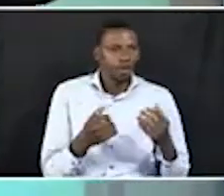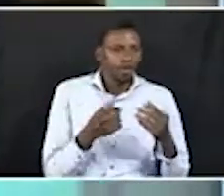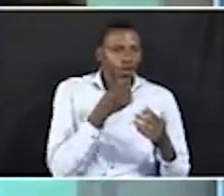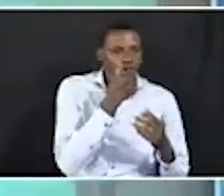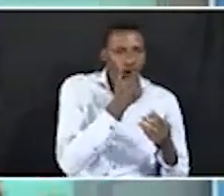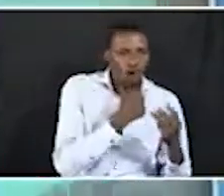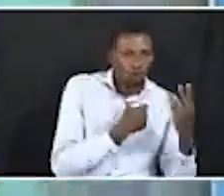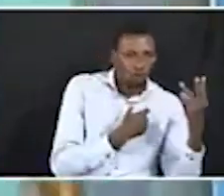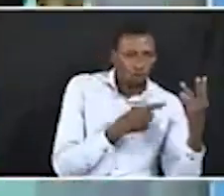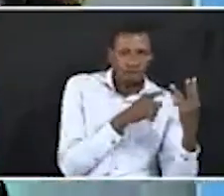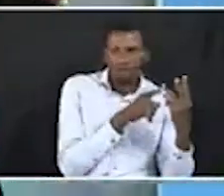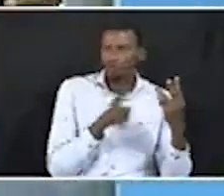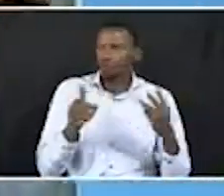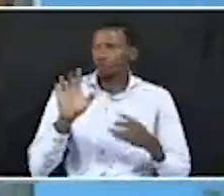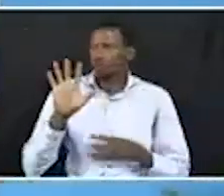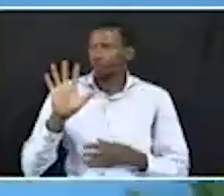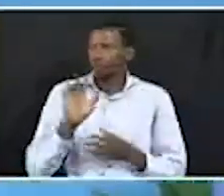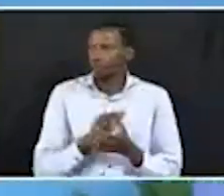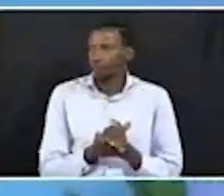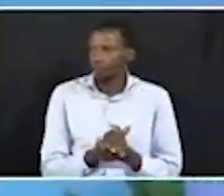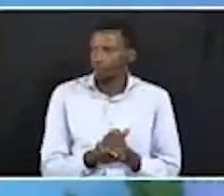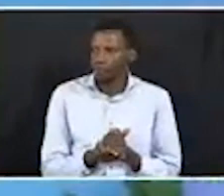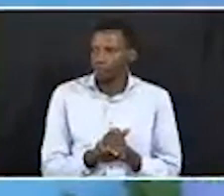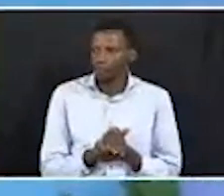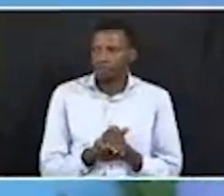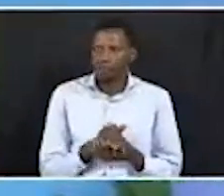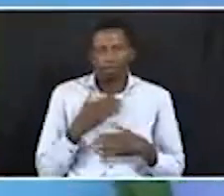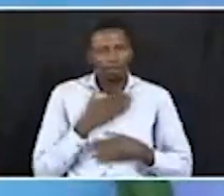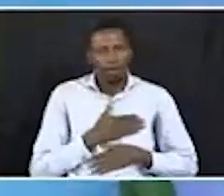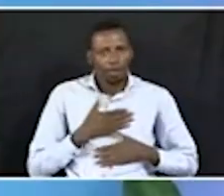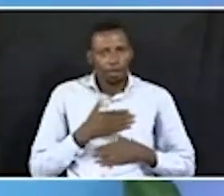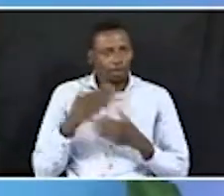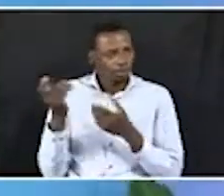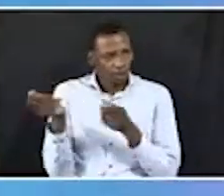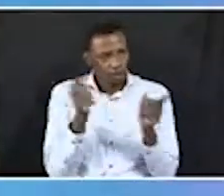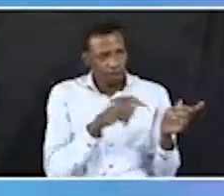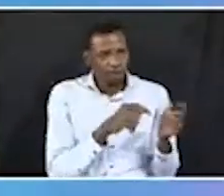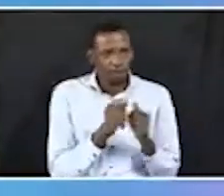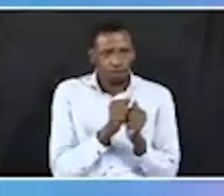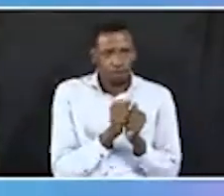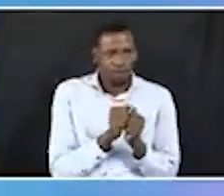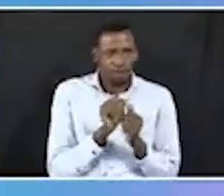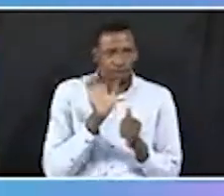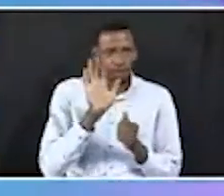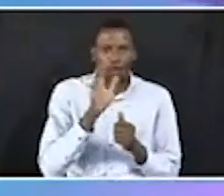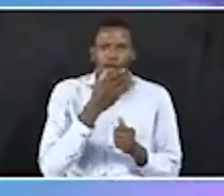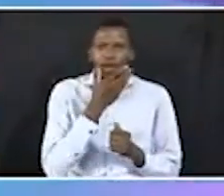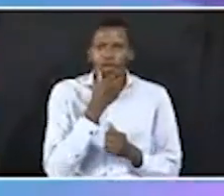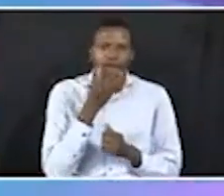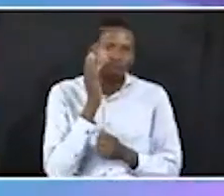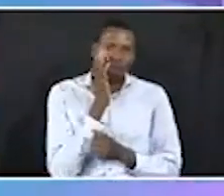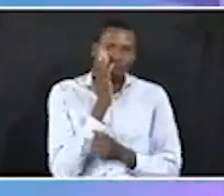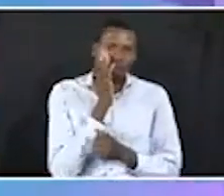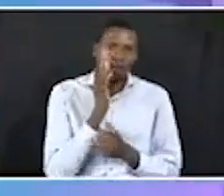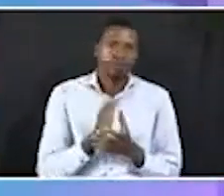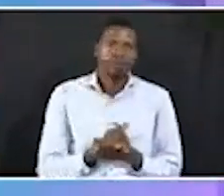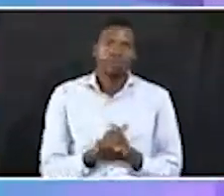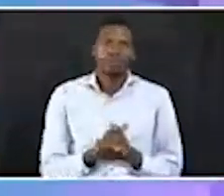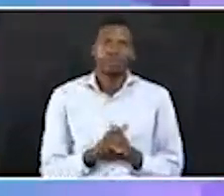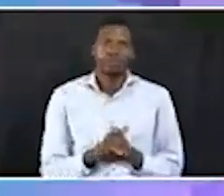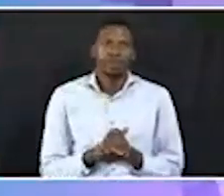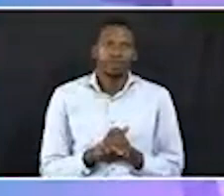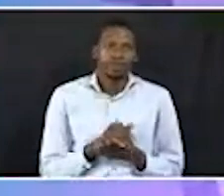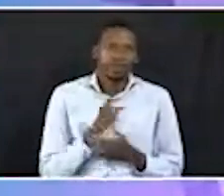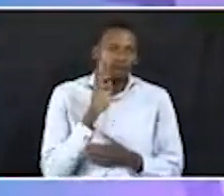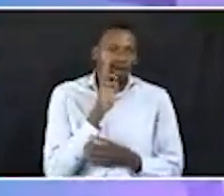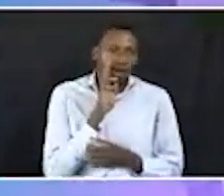3 to 5 years old. Kindergarten class, please, let's come up front together with our parents, daddies and mommies, uncles